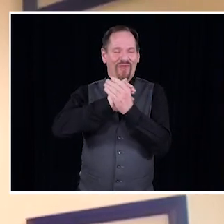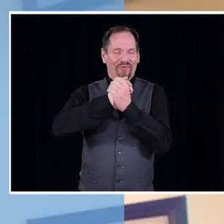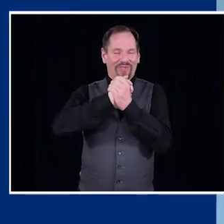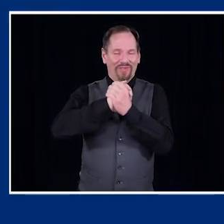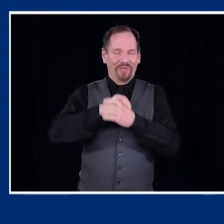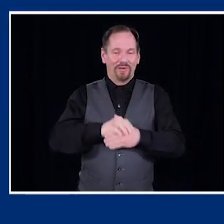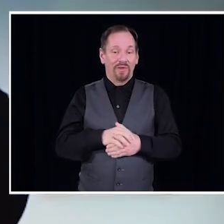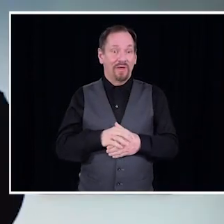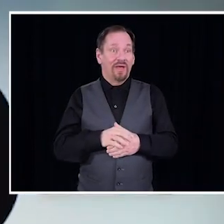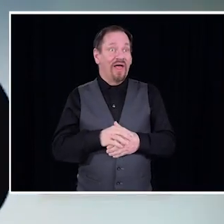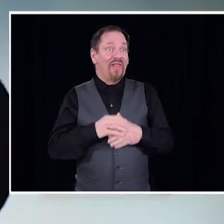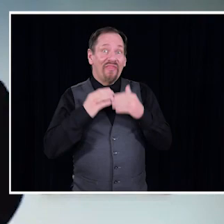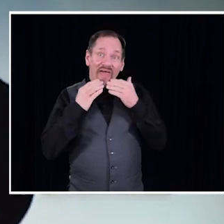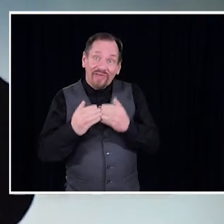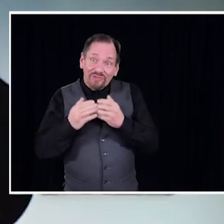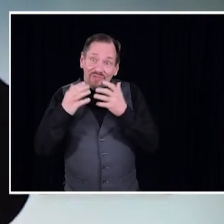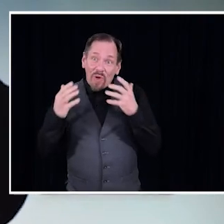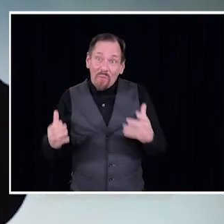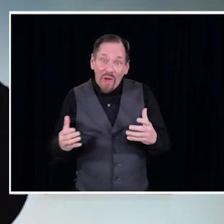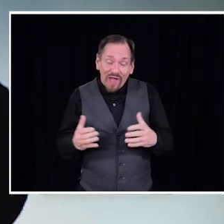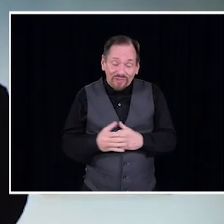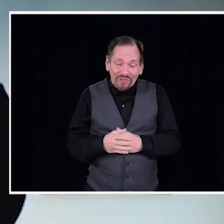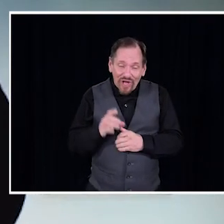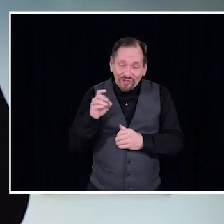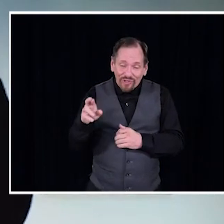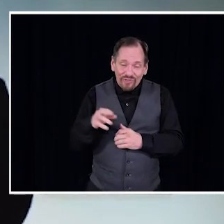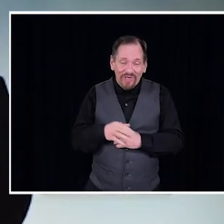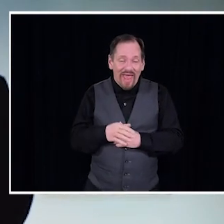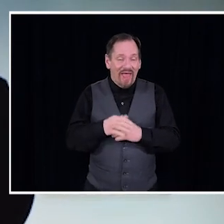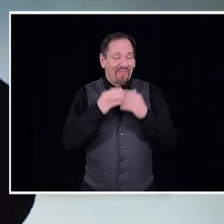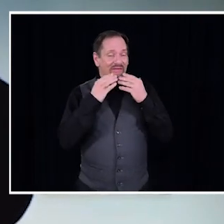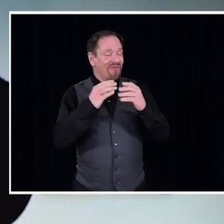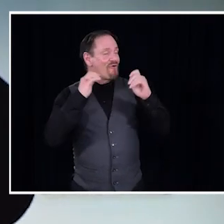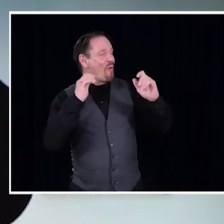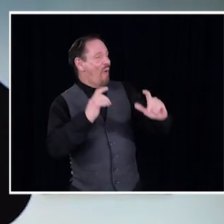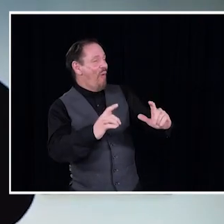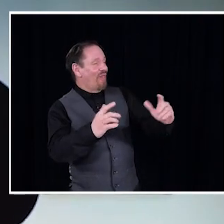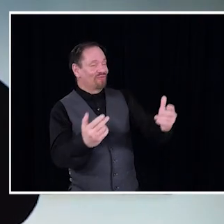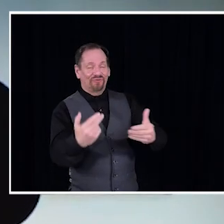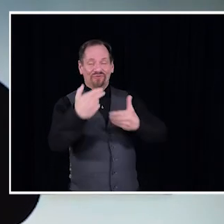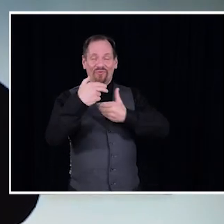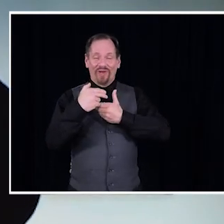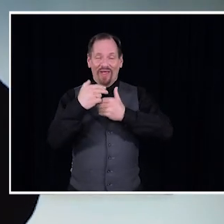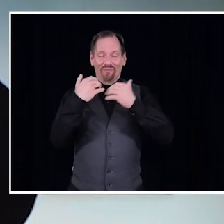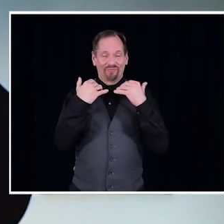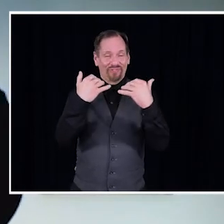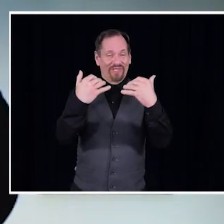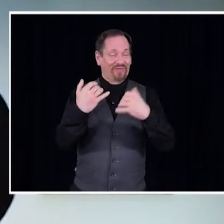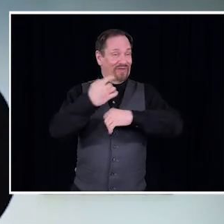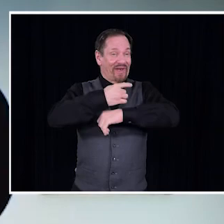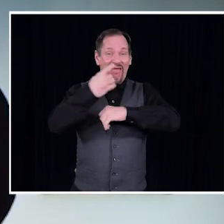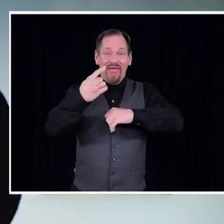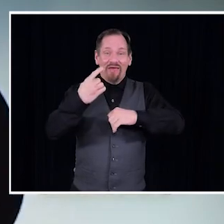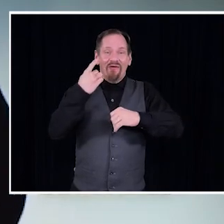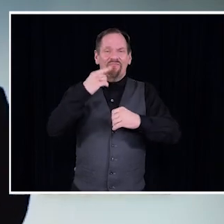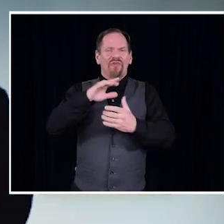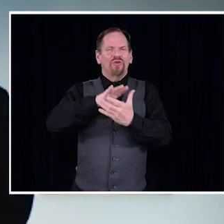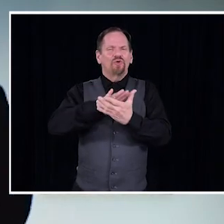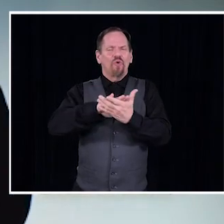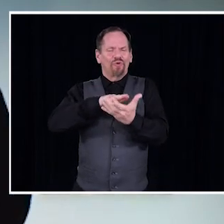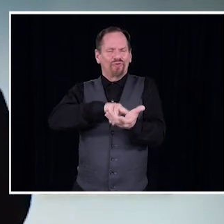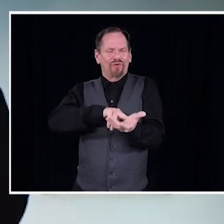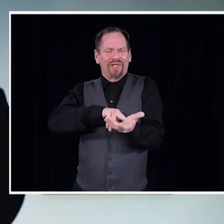graduates. Thank you so much, Dr. Renda, and thank you to all of us for joining today. To the